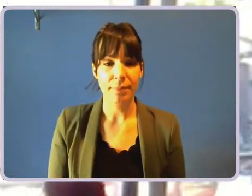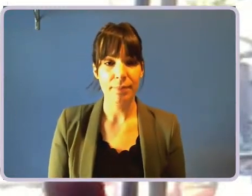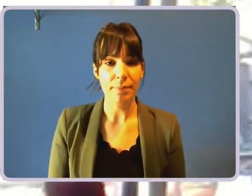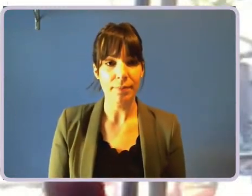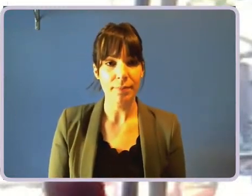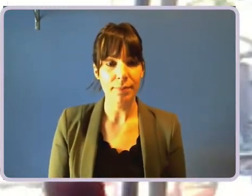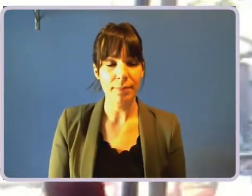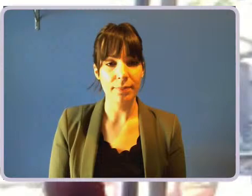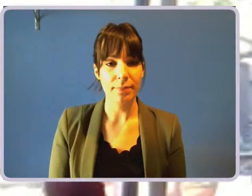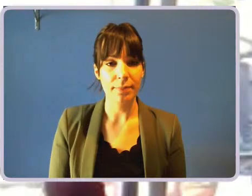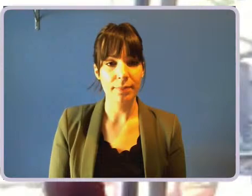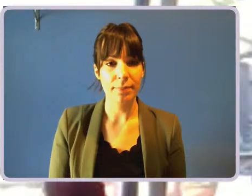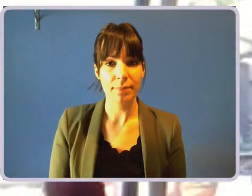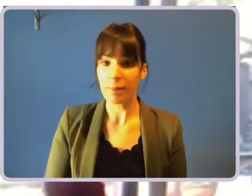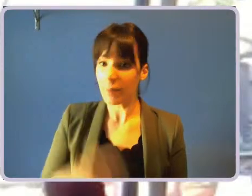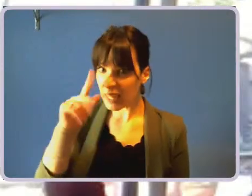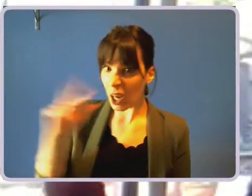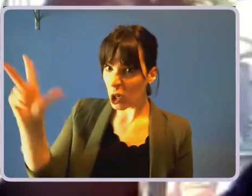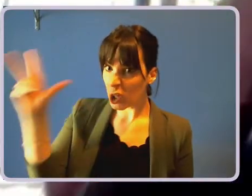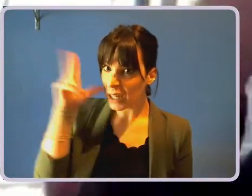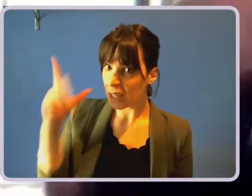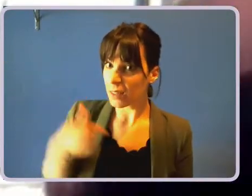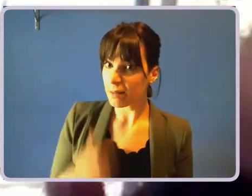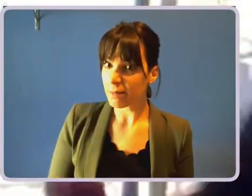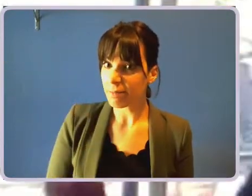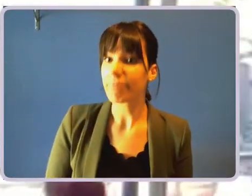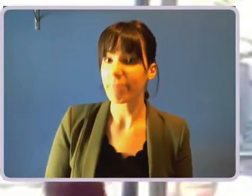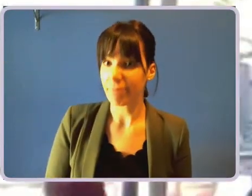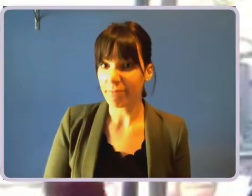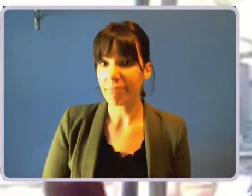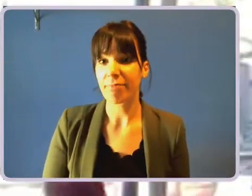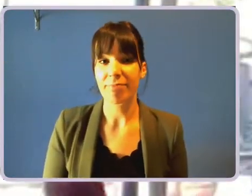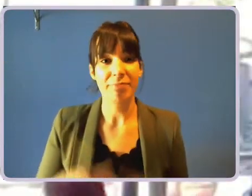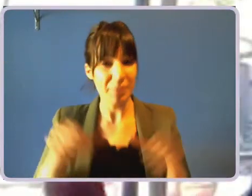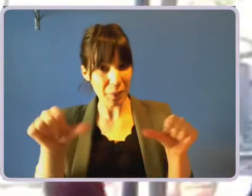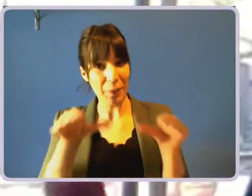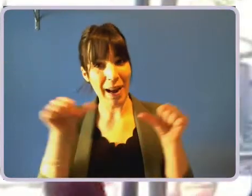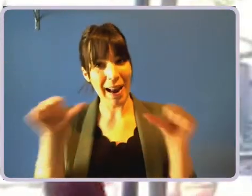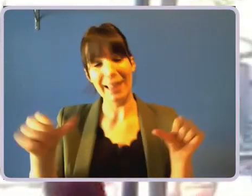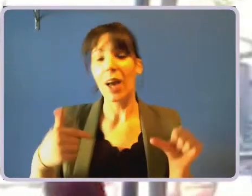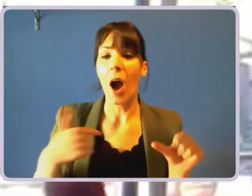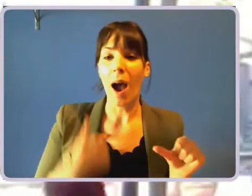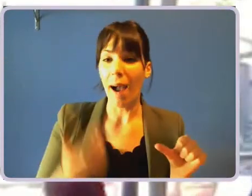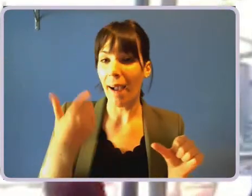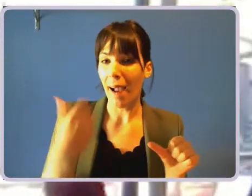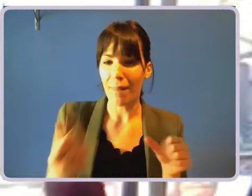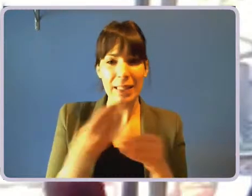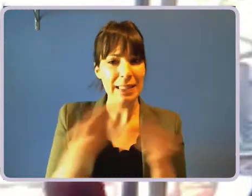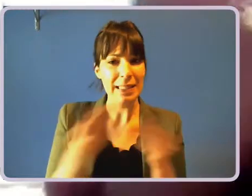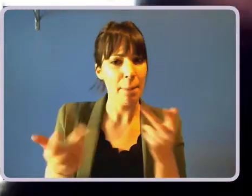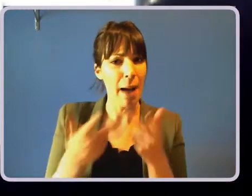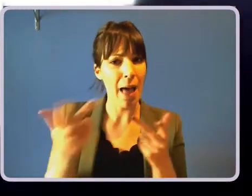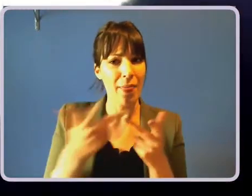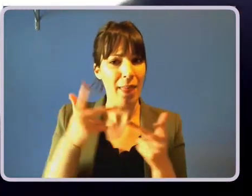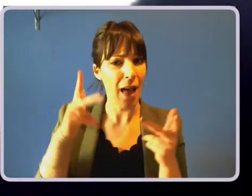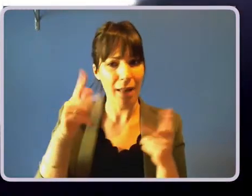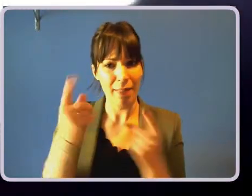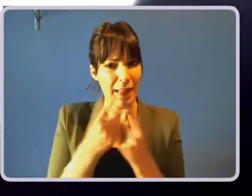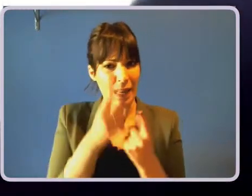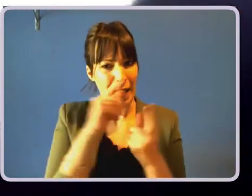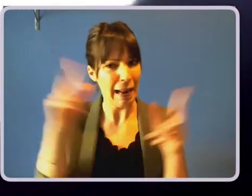Can you hear me? Okay. I've got some other audio happening. Oh, I'm